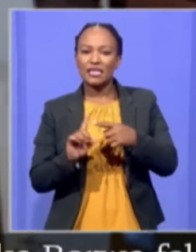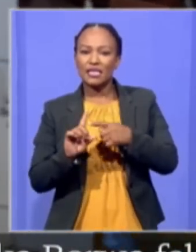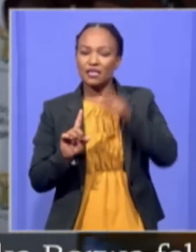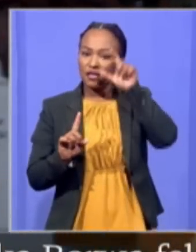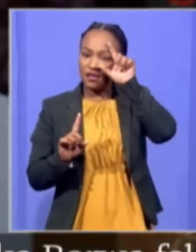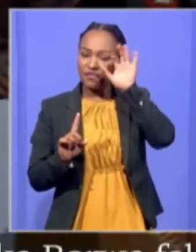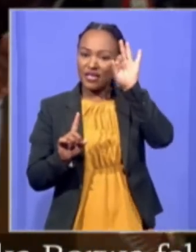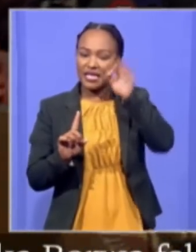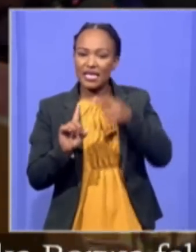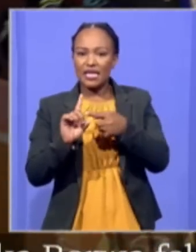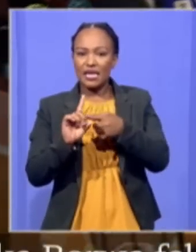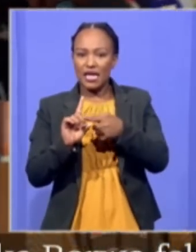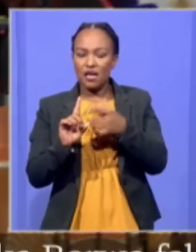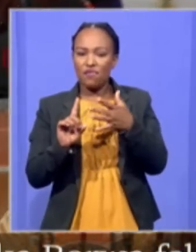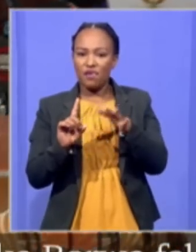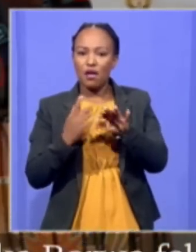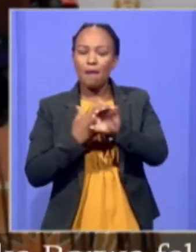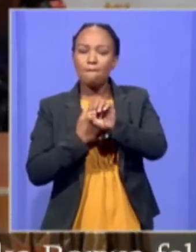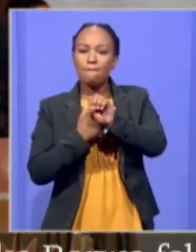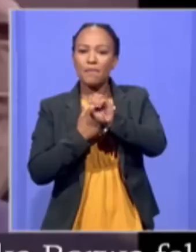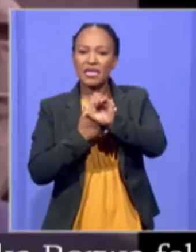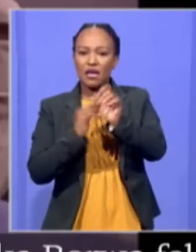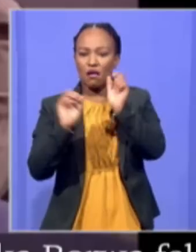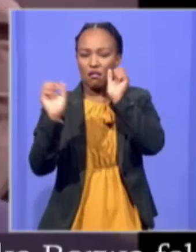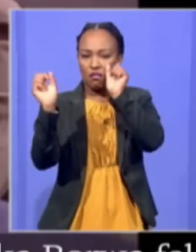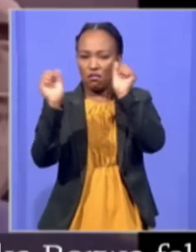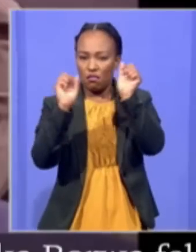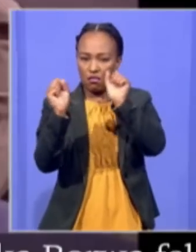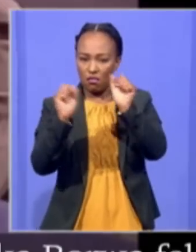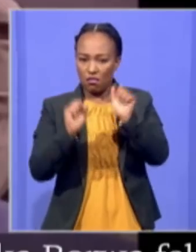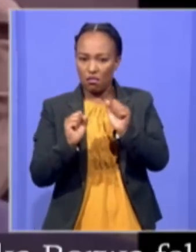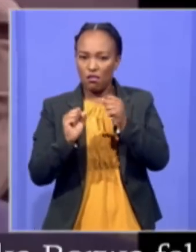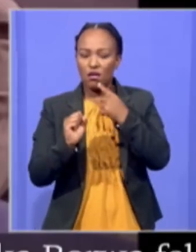swere dipoledišano le babegaditaba, o laeditše gore mmolai wa